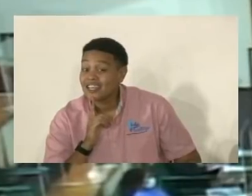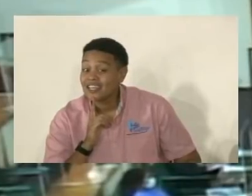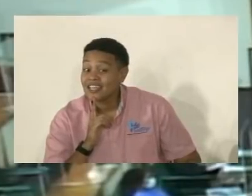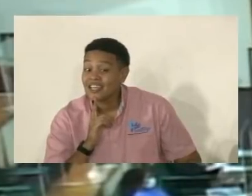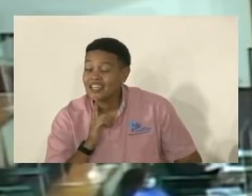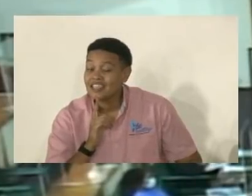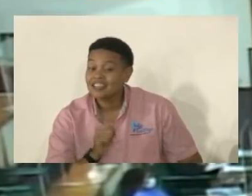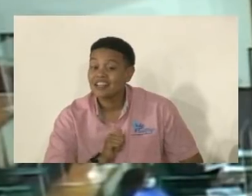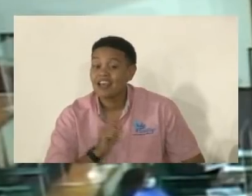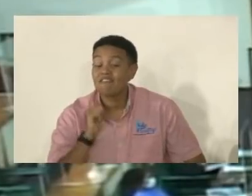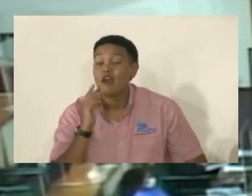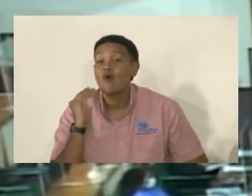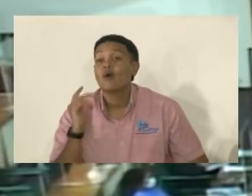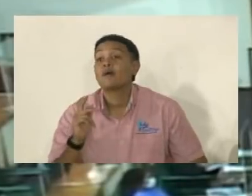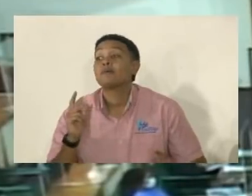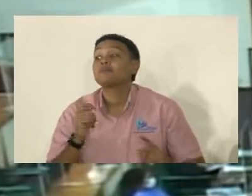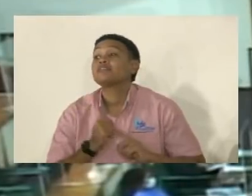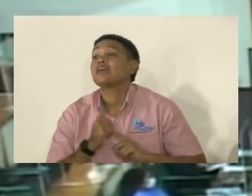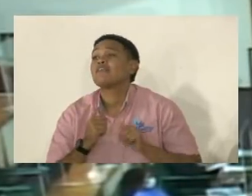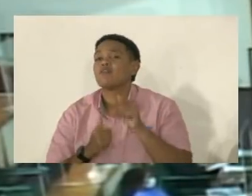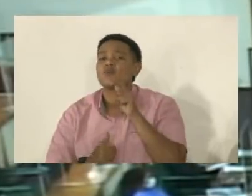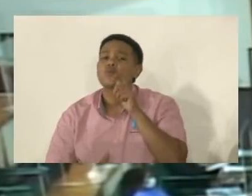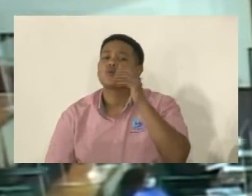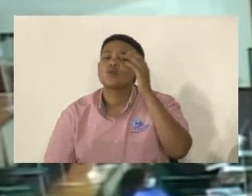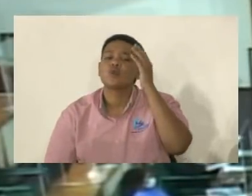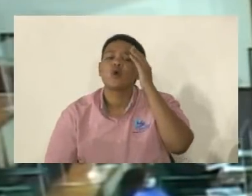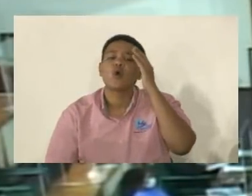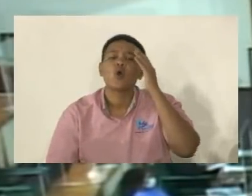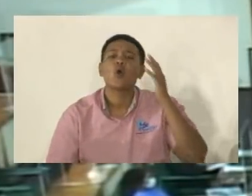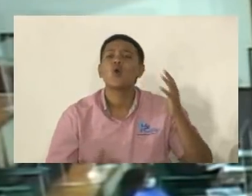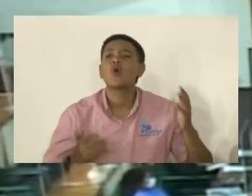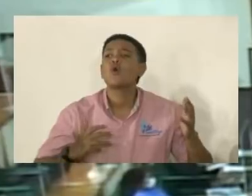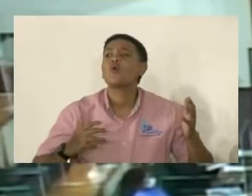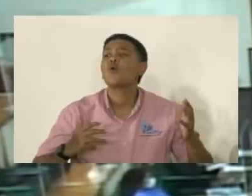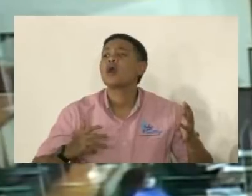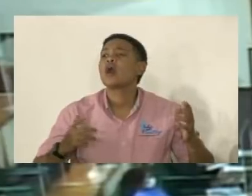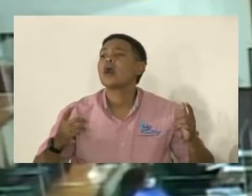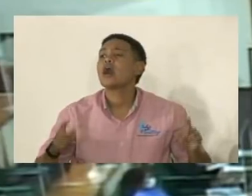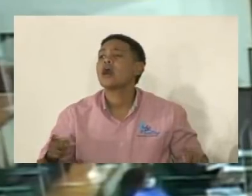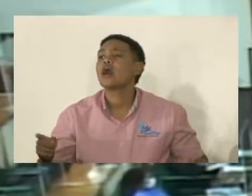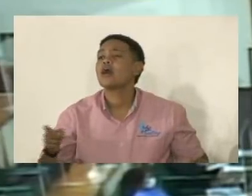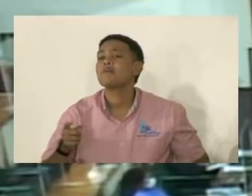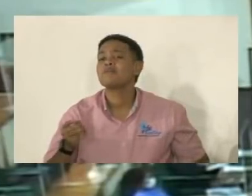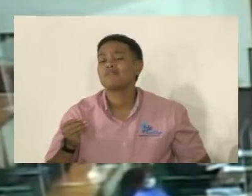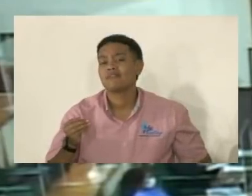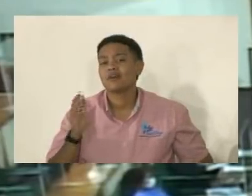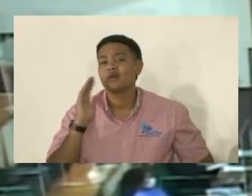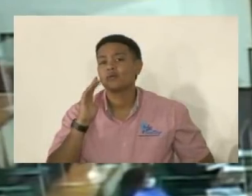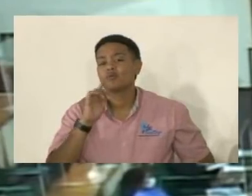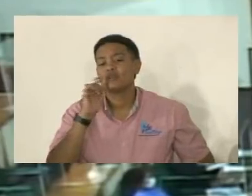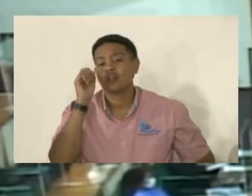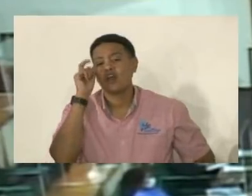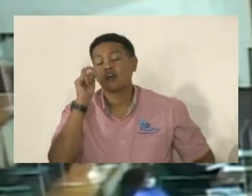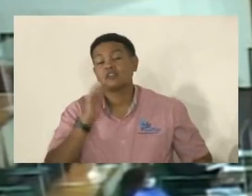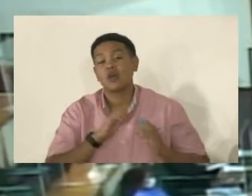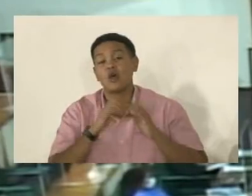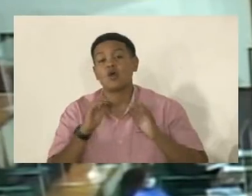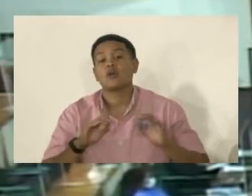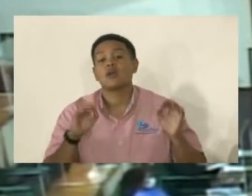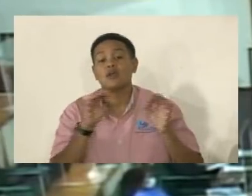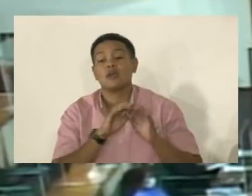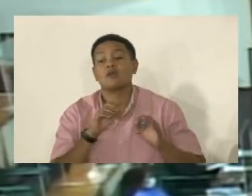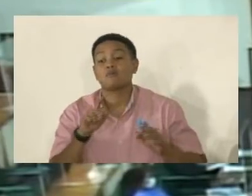that I hope that persons who know of what has happened to you will understand how important it